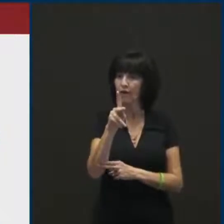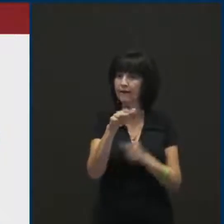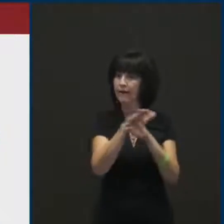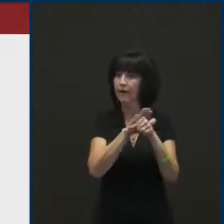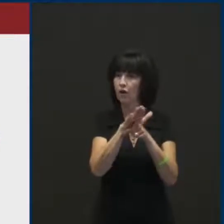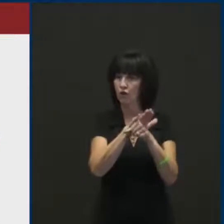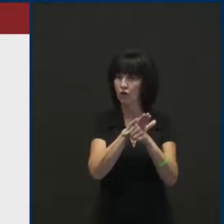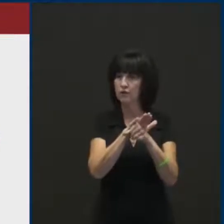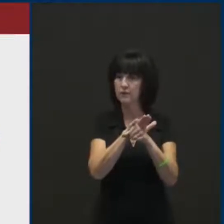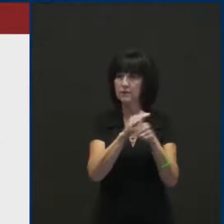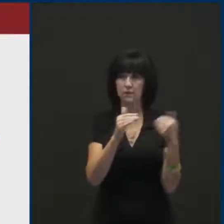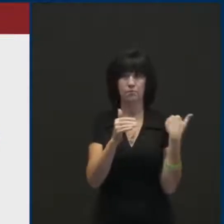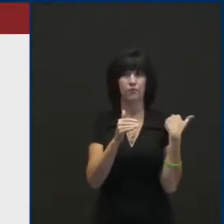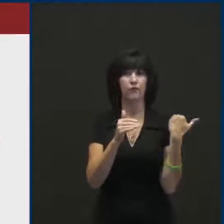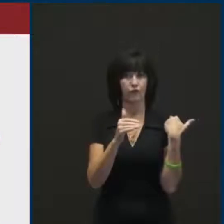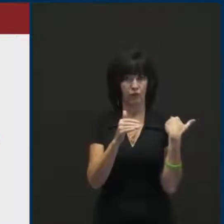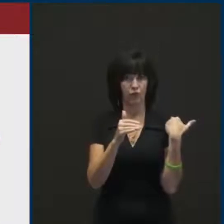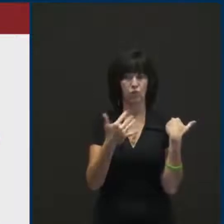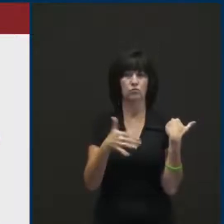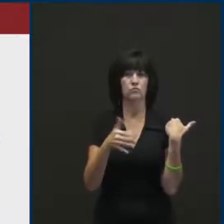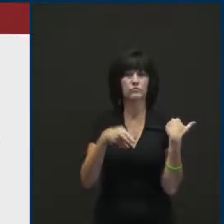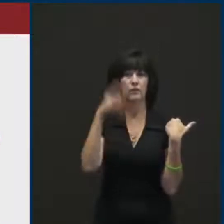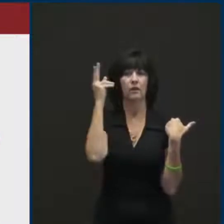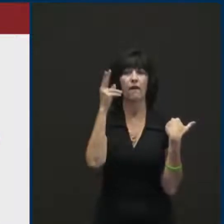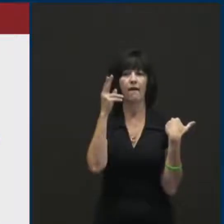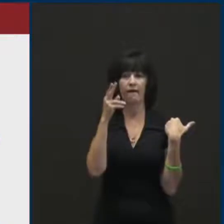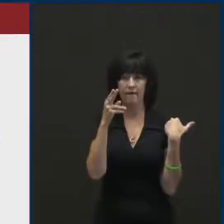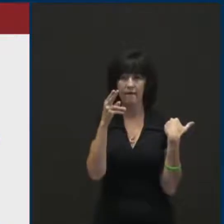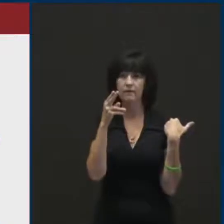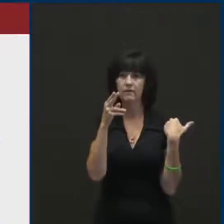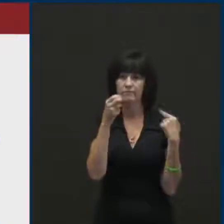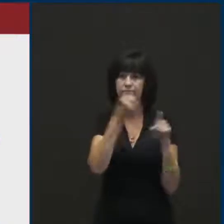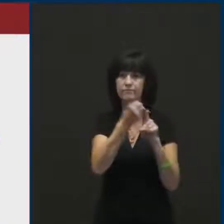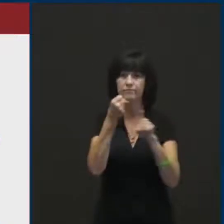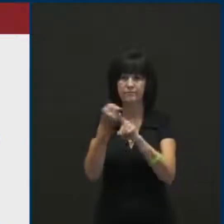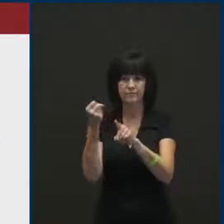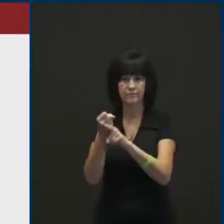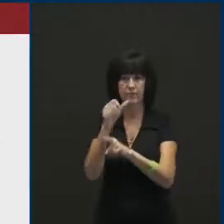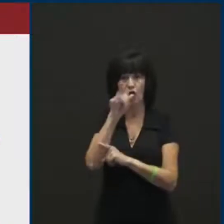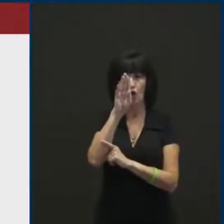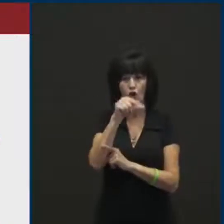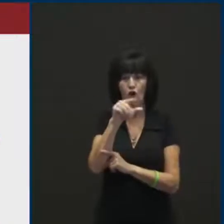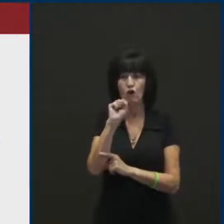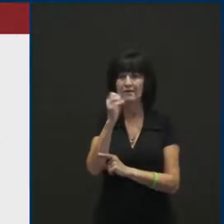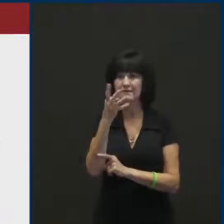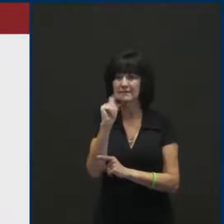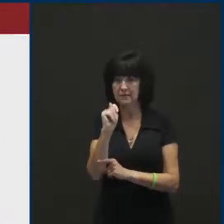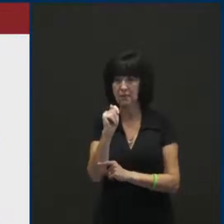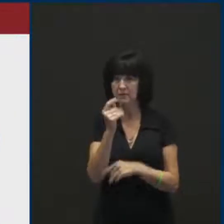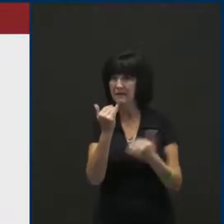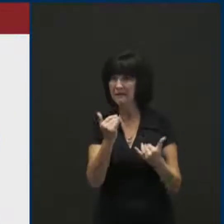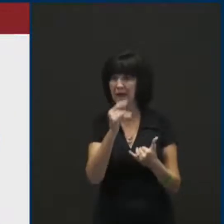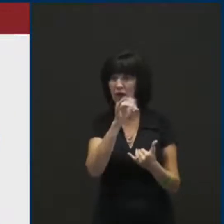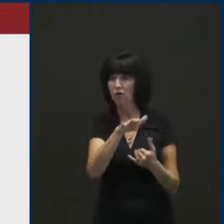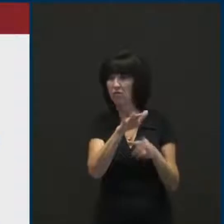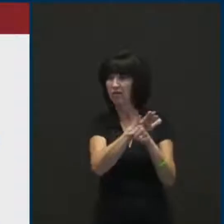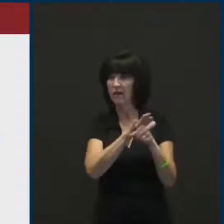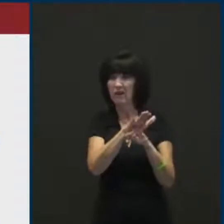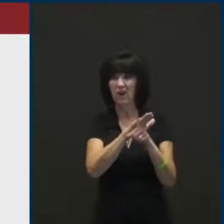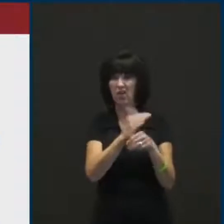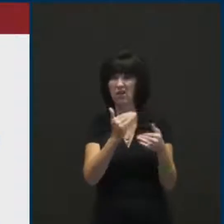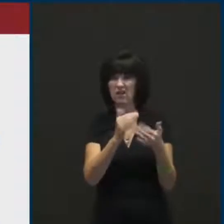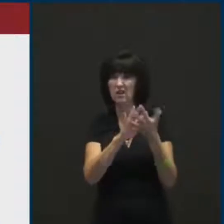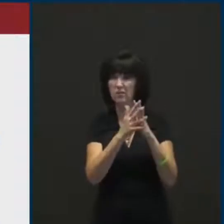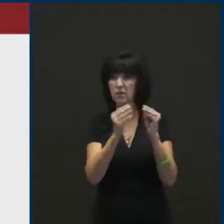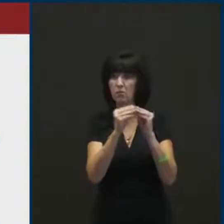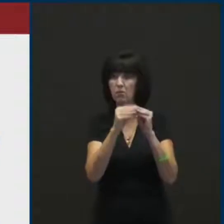had much higher case rates, certainly late August and September, that area really has cooled down quite a